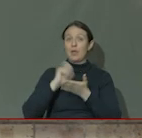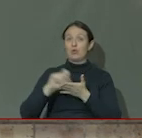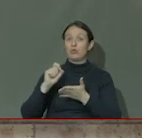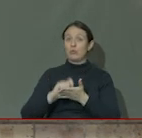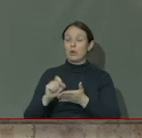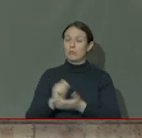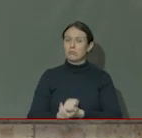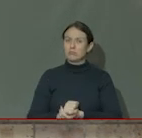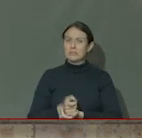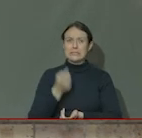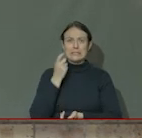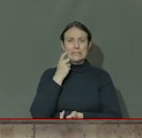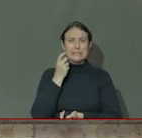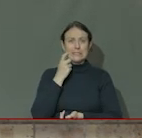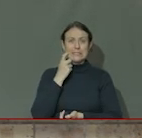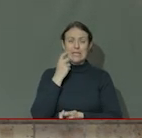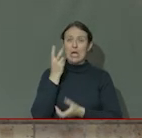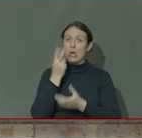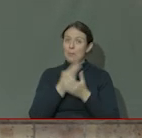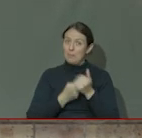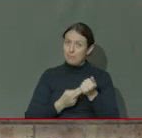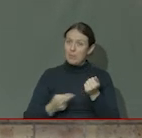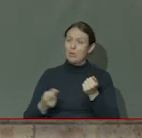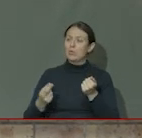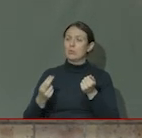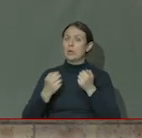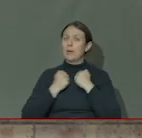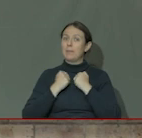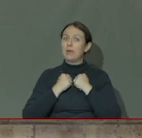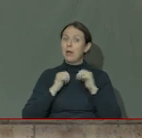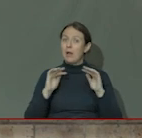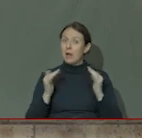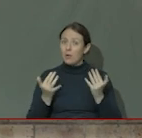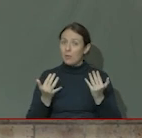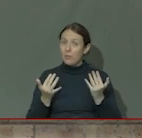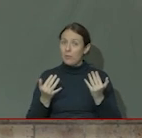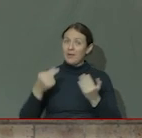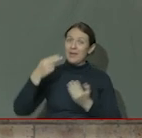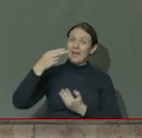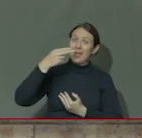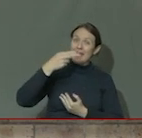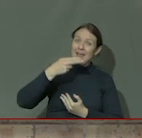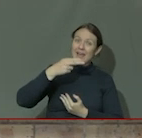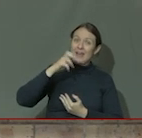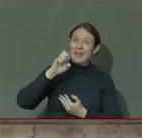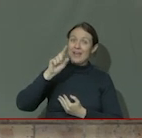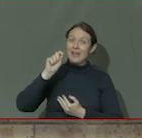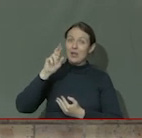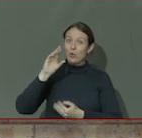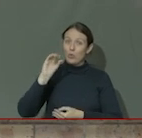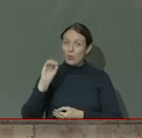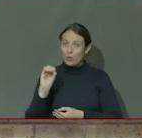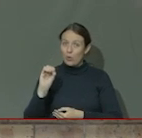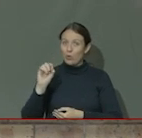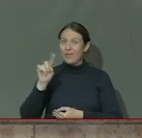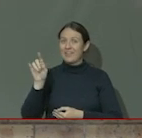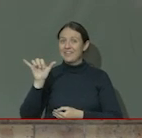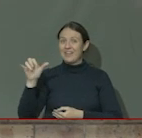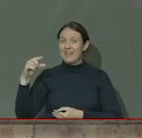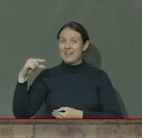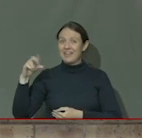so easy because they say both parents in the question paper, they were what? Please highlight the word there,